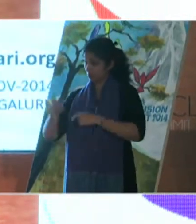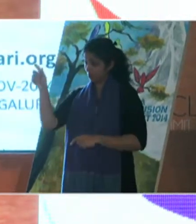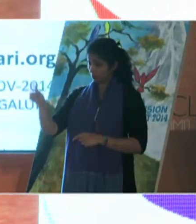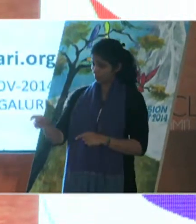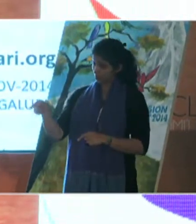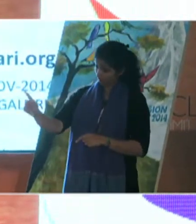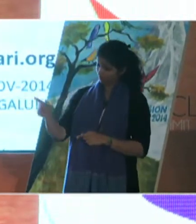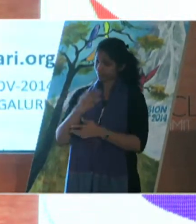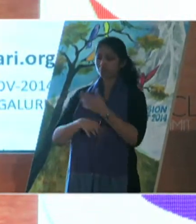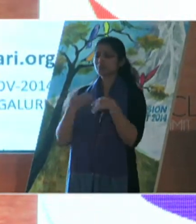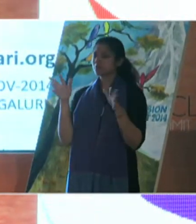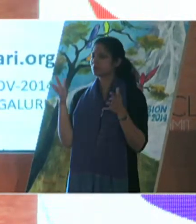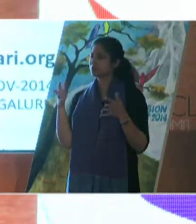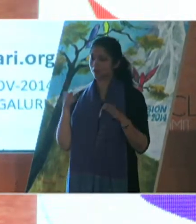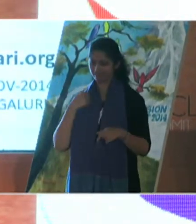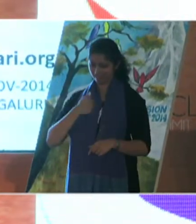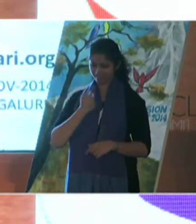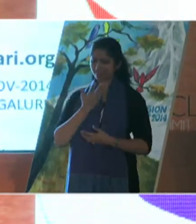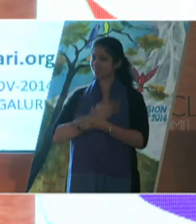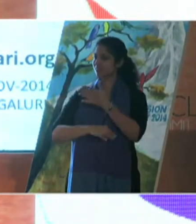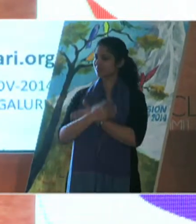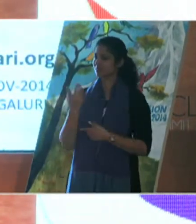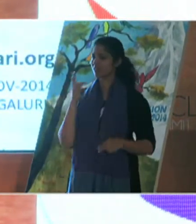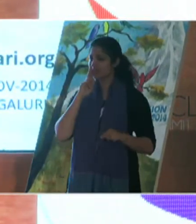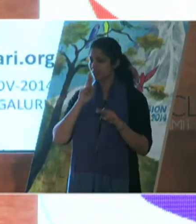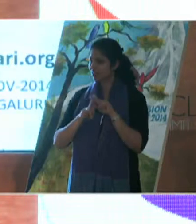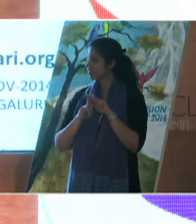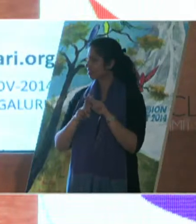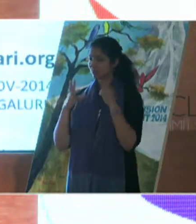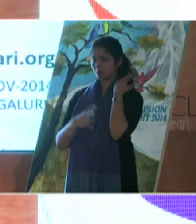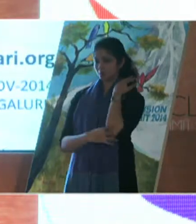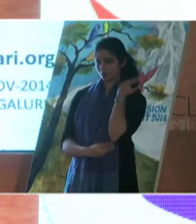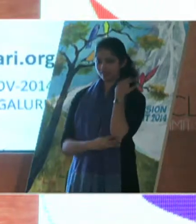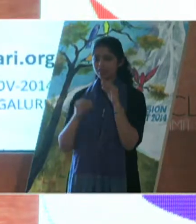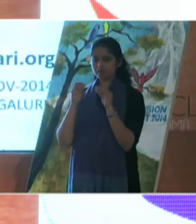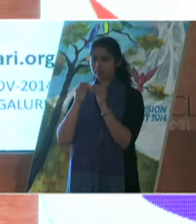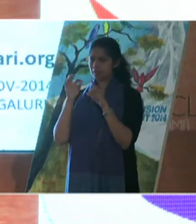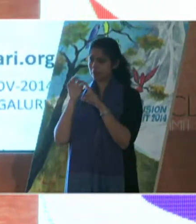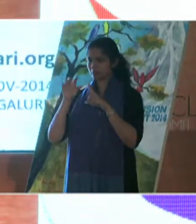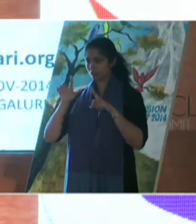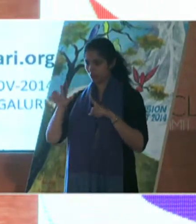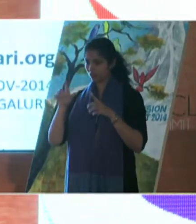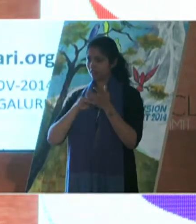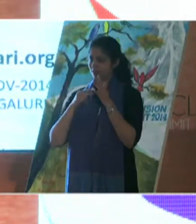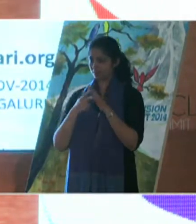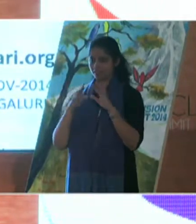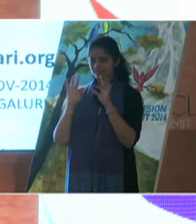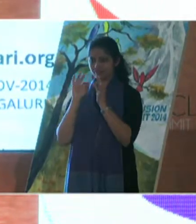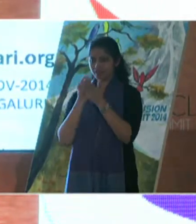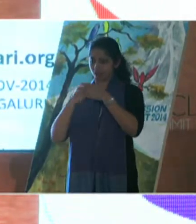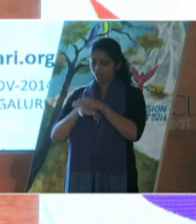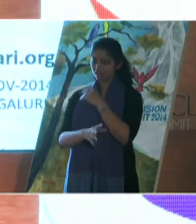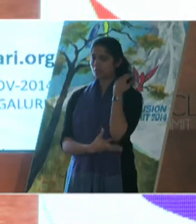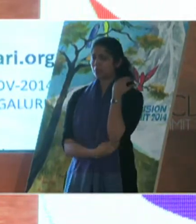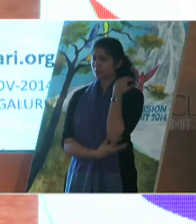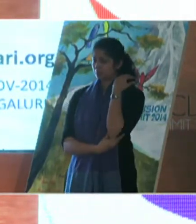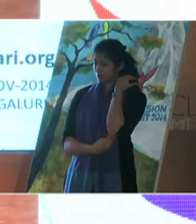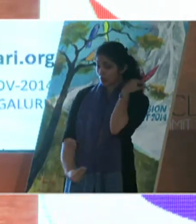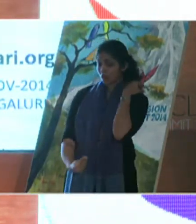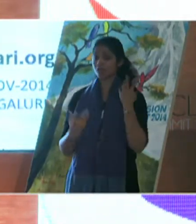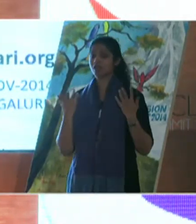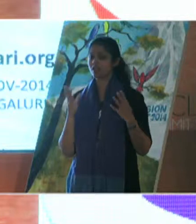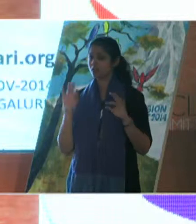we have discussed about disability. I think, and it's obvious that we talk about people with disabilities